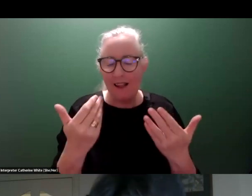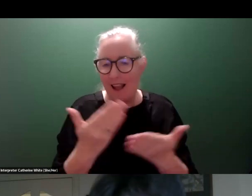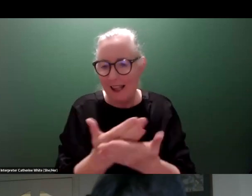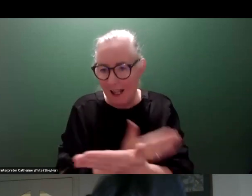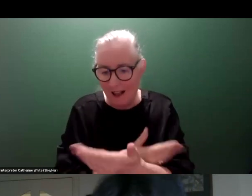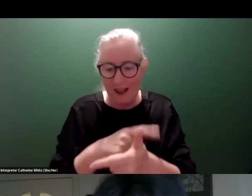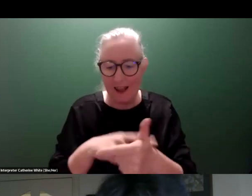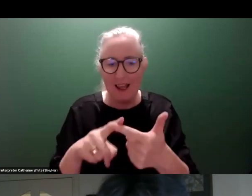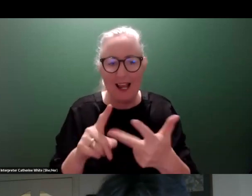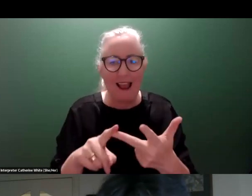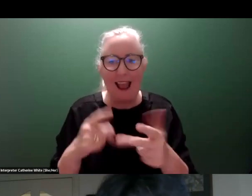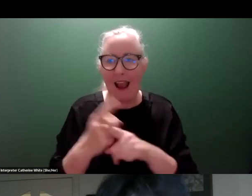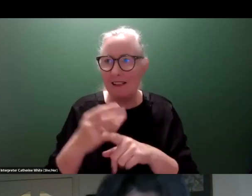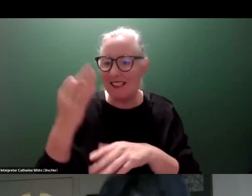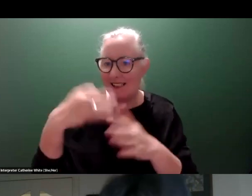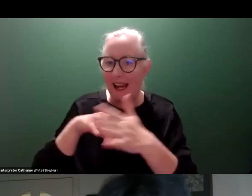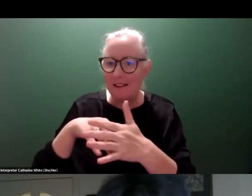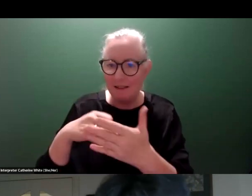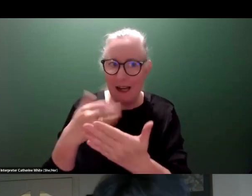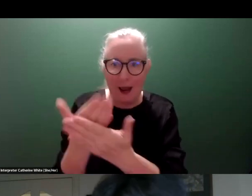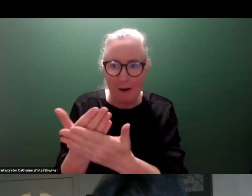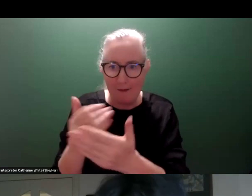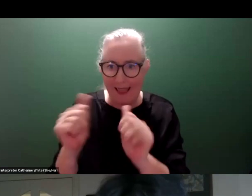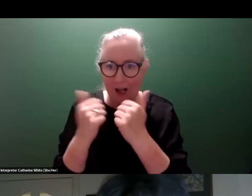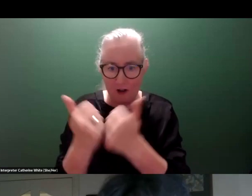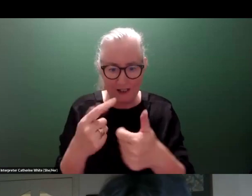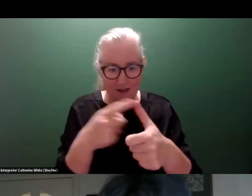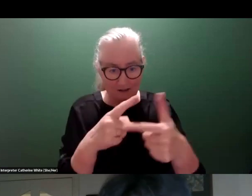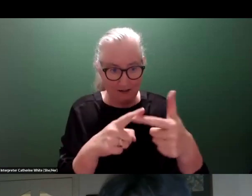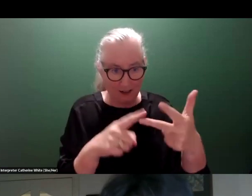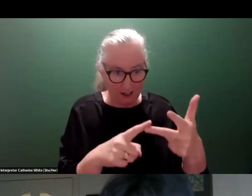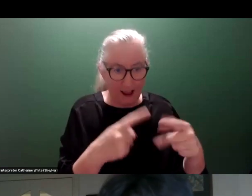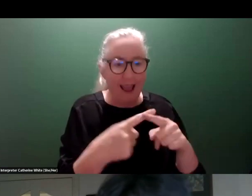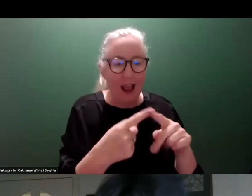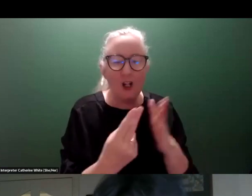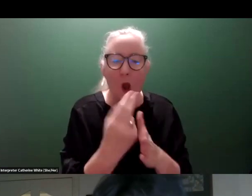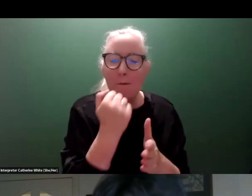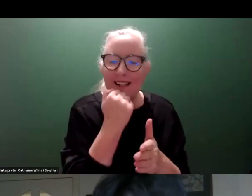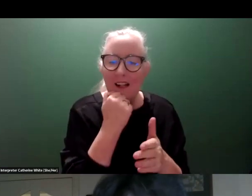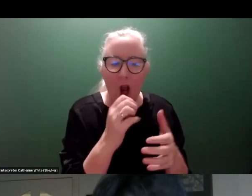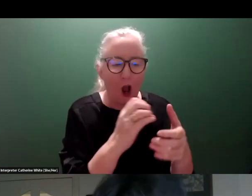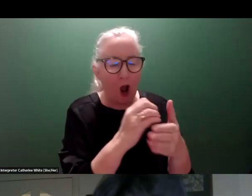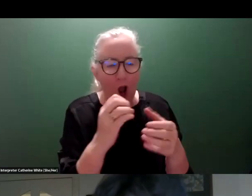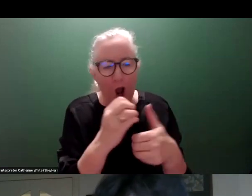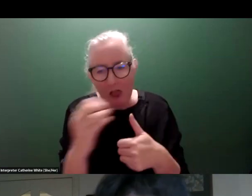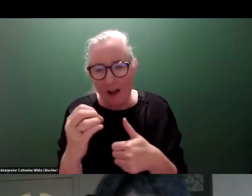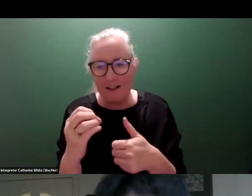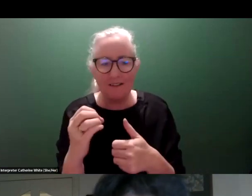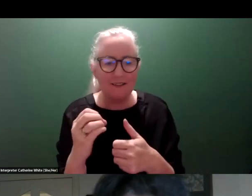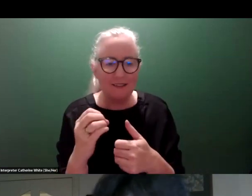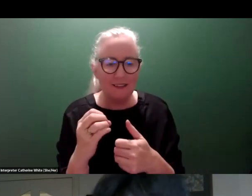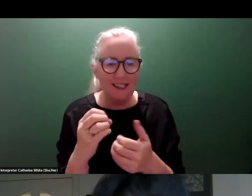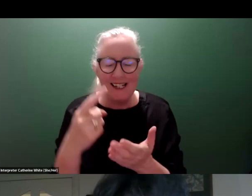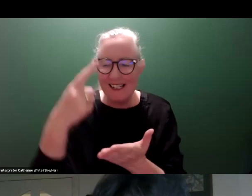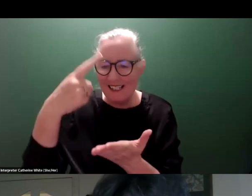State Claims Agency. We also in the update incorporated relevant aspects of the